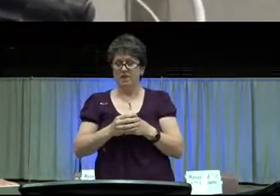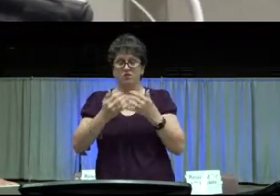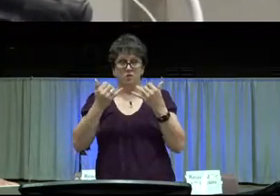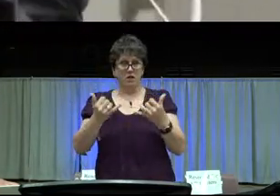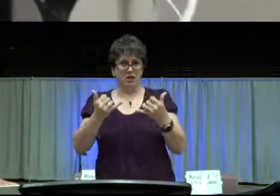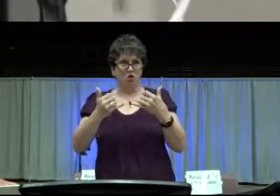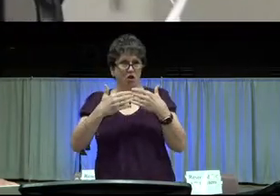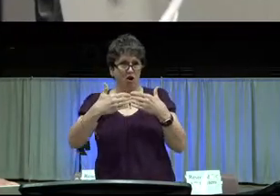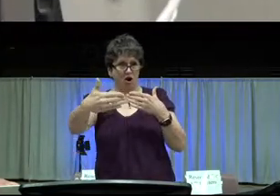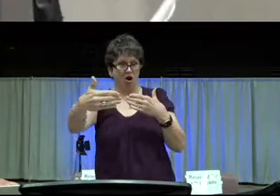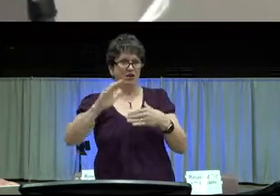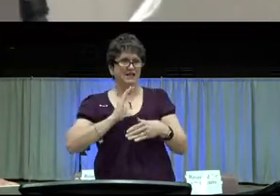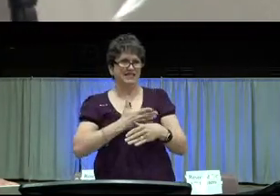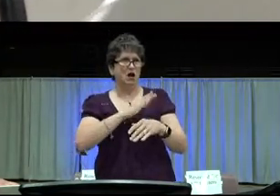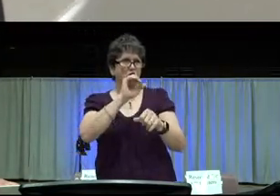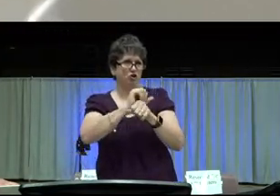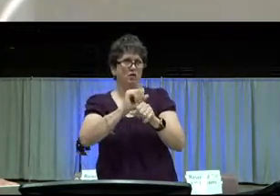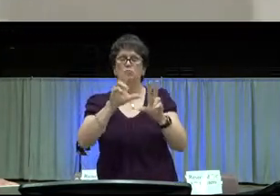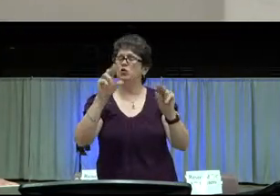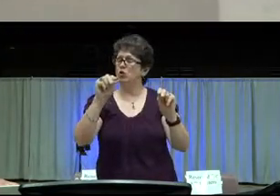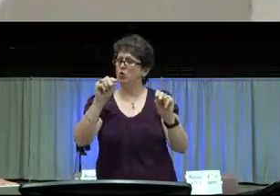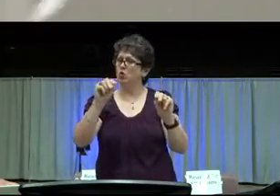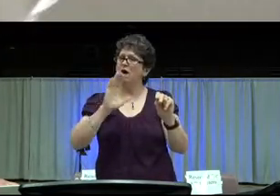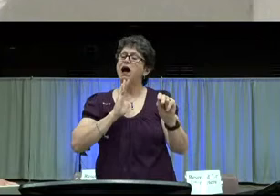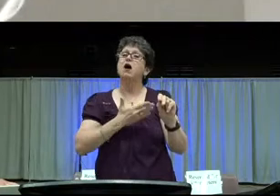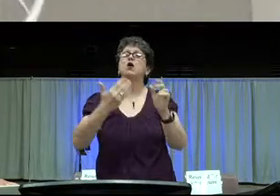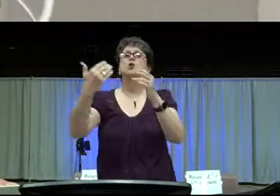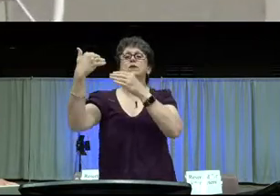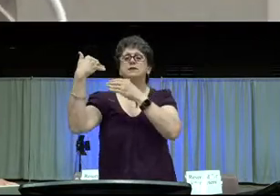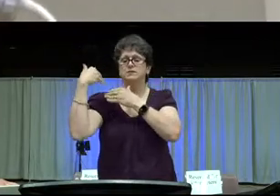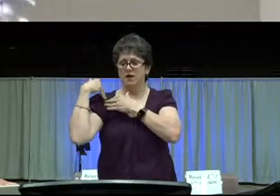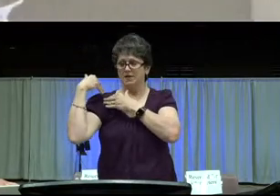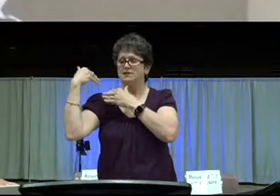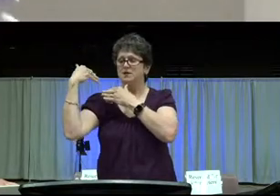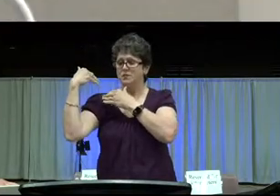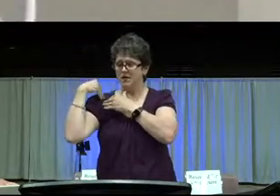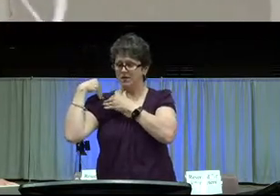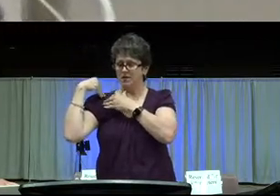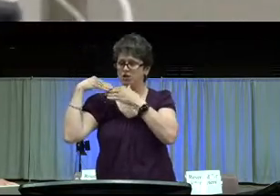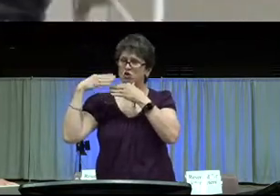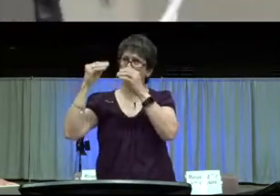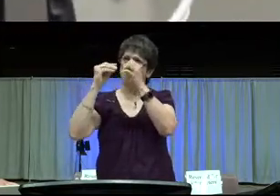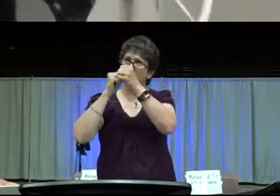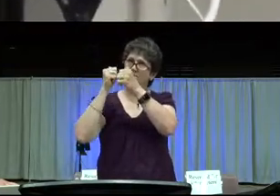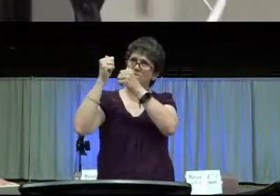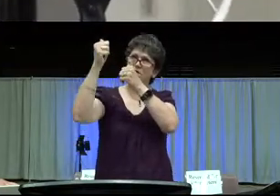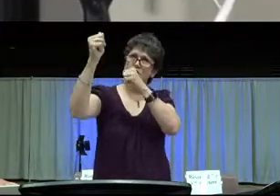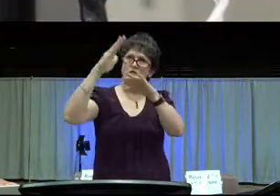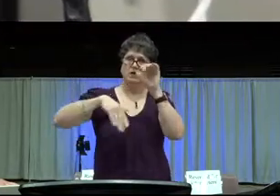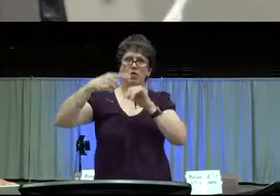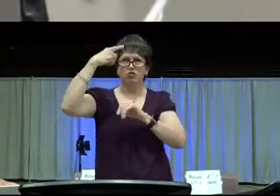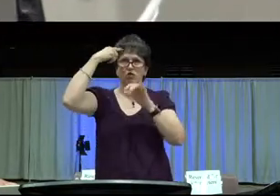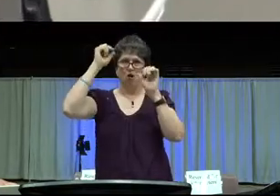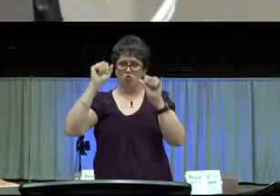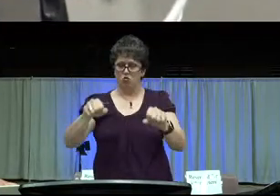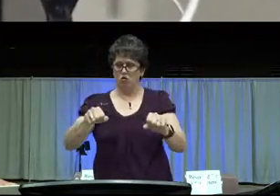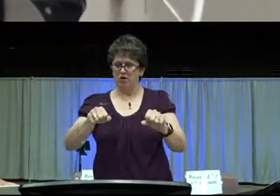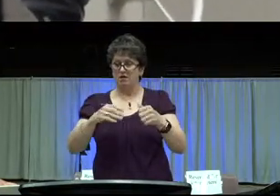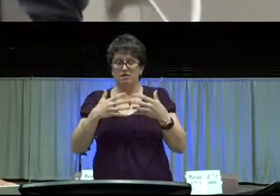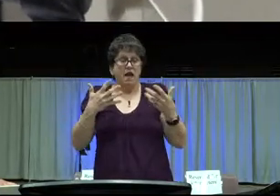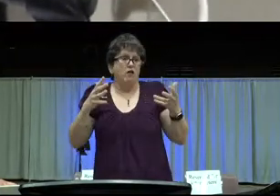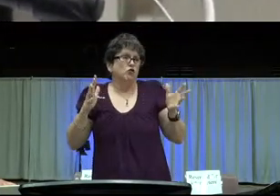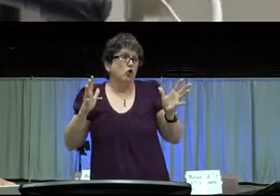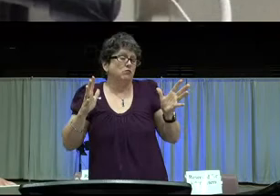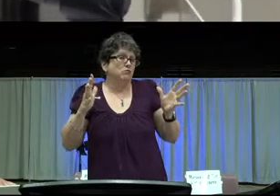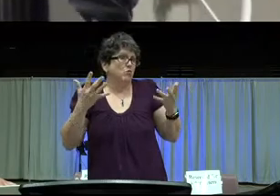From here on, it is our job, no, our responsibility to go farther than we ever thought we could. After